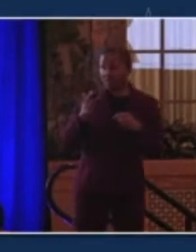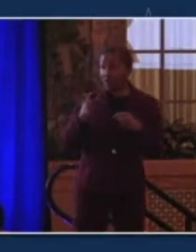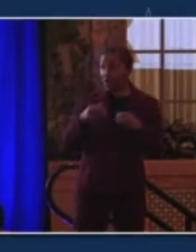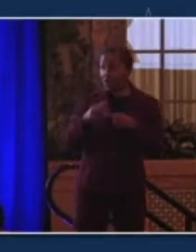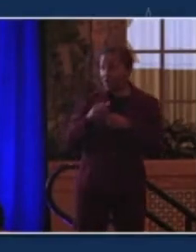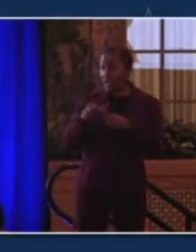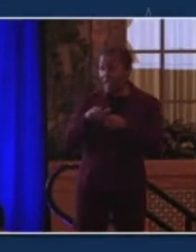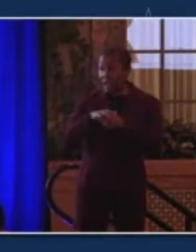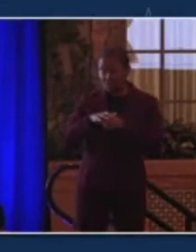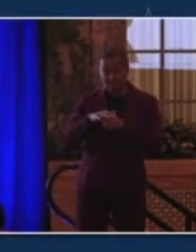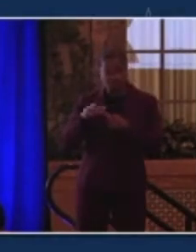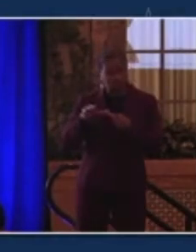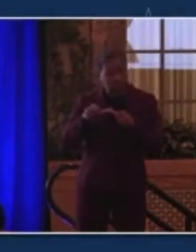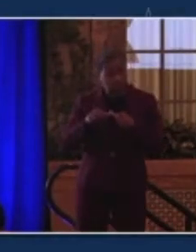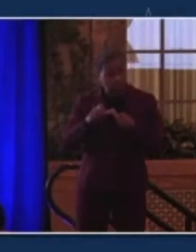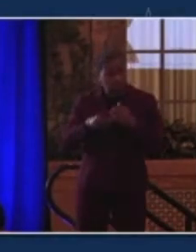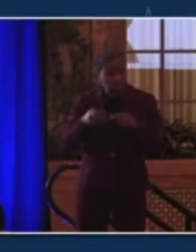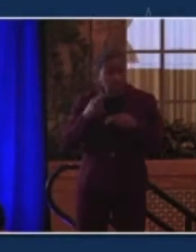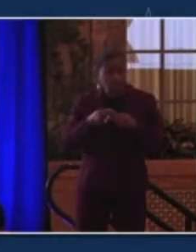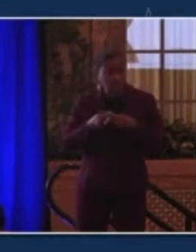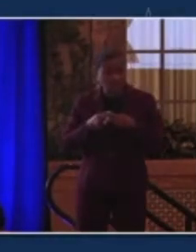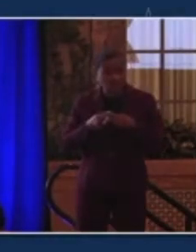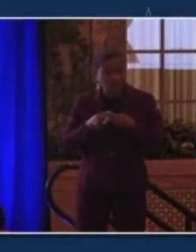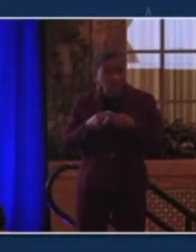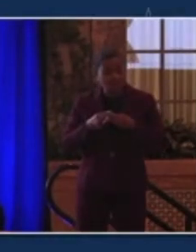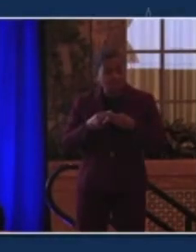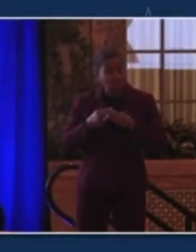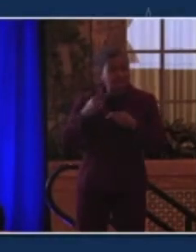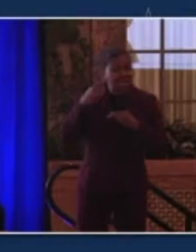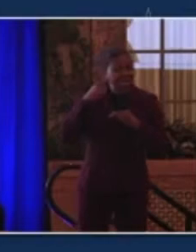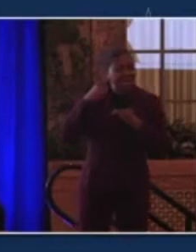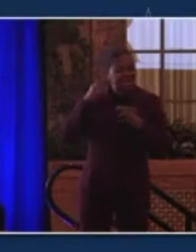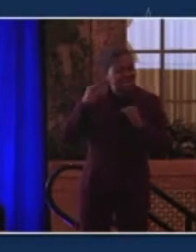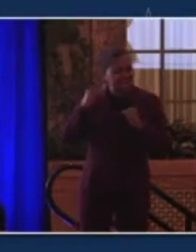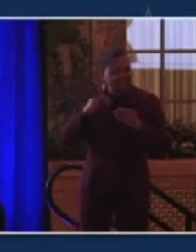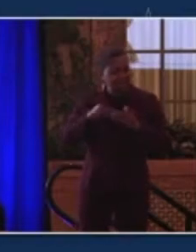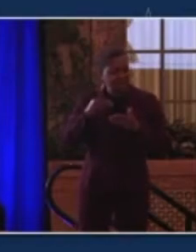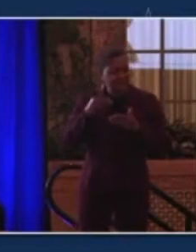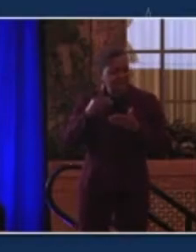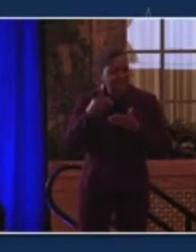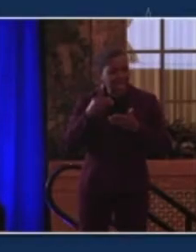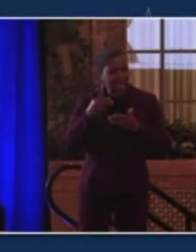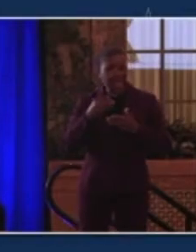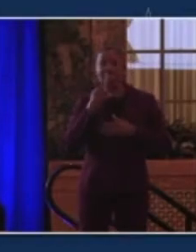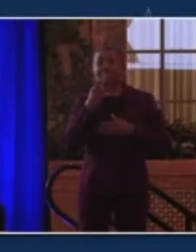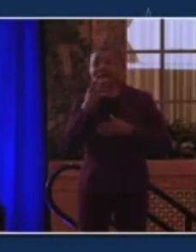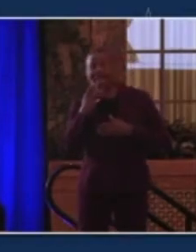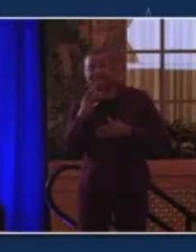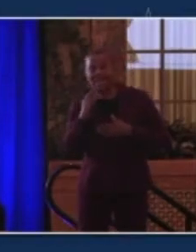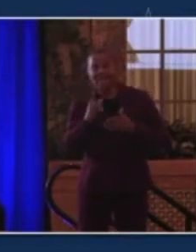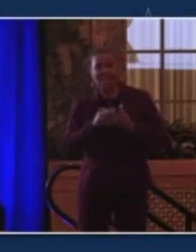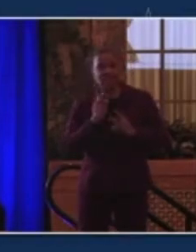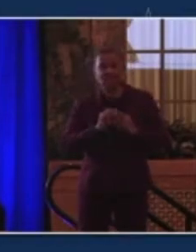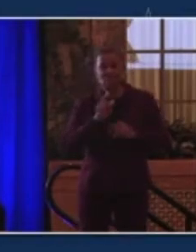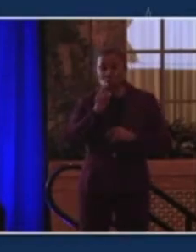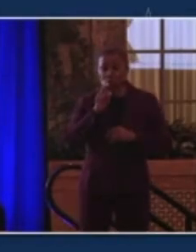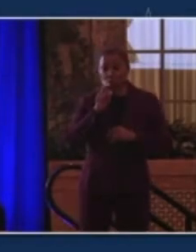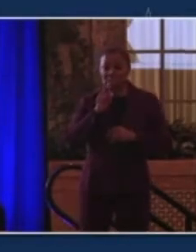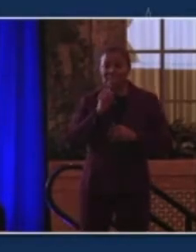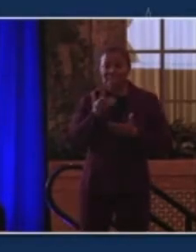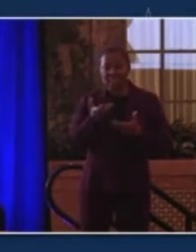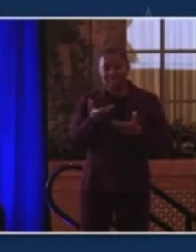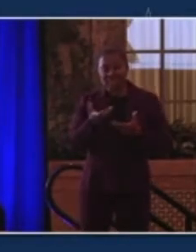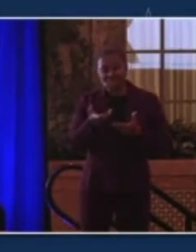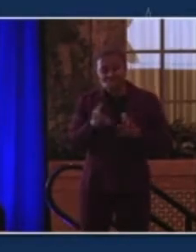of the campaign is what I call the sound and light. The sound and light campaign were those folks who didn't want